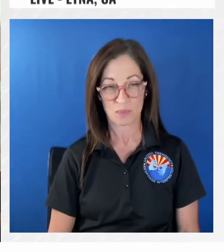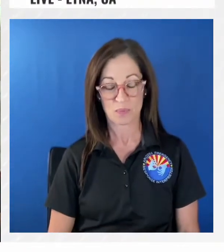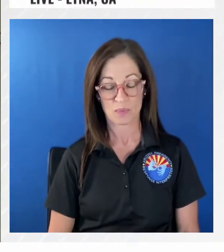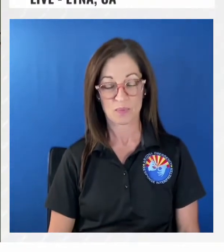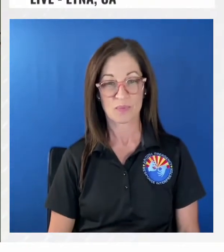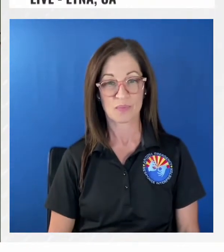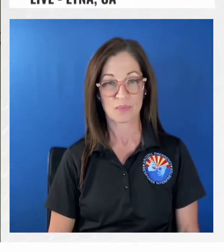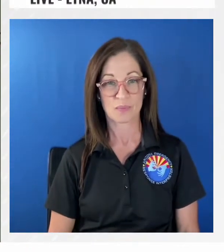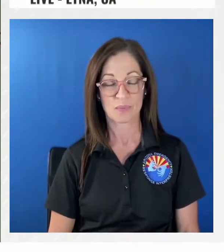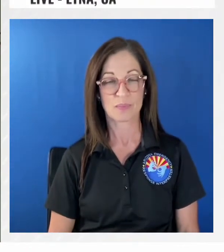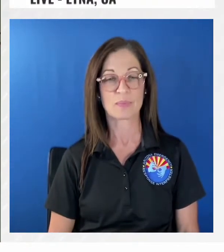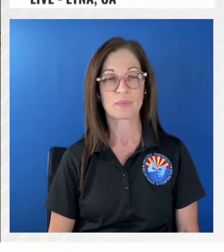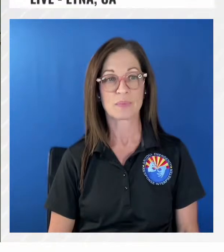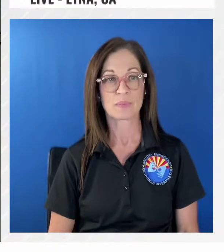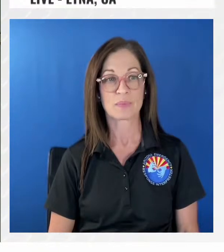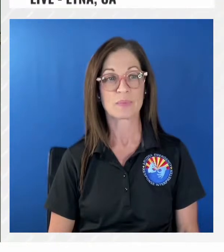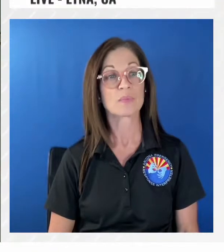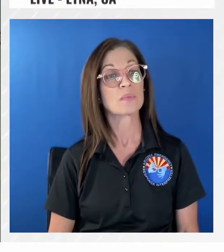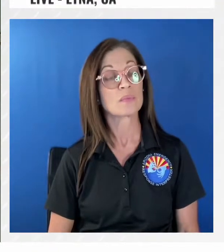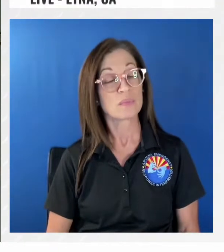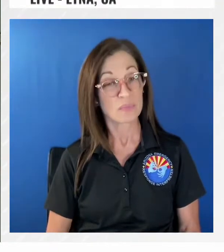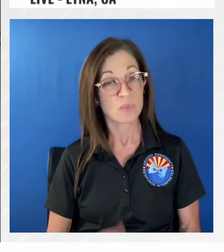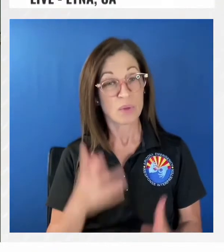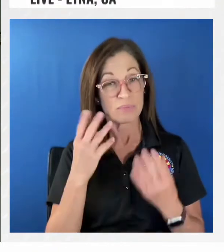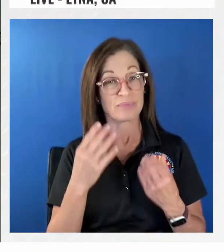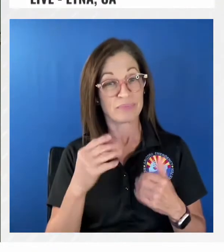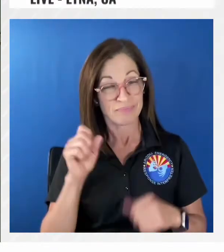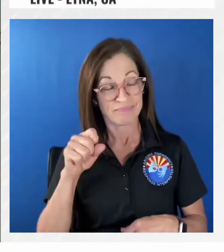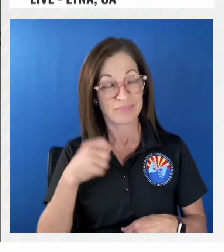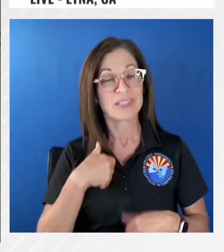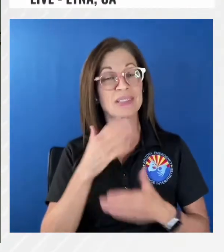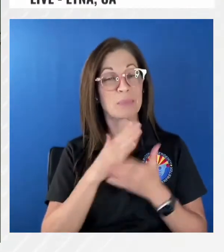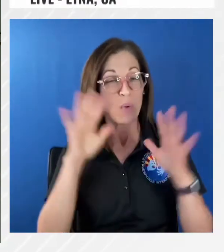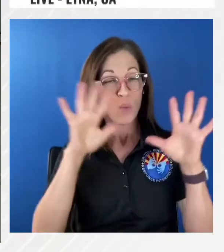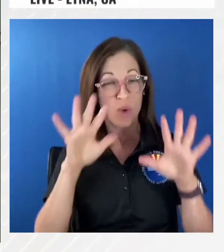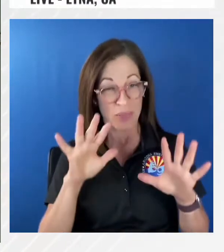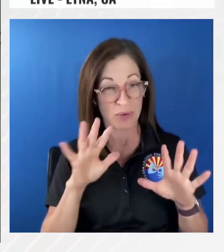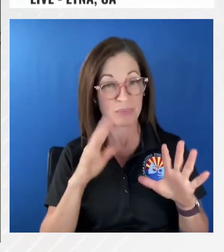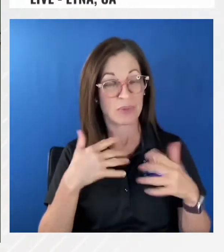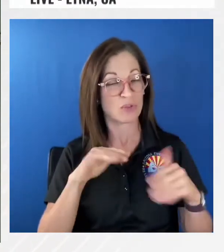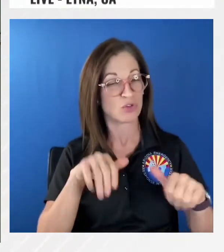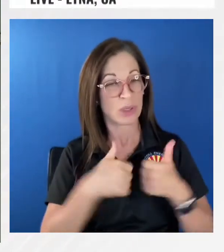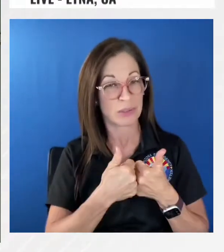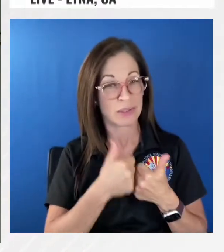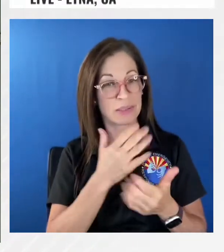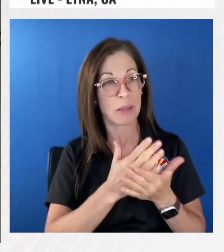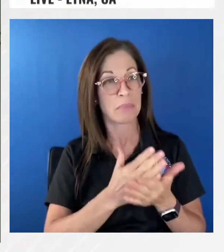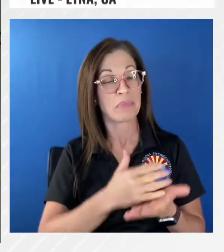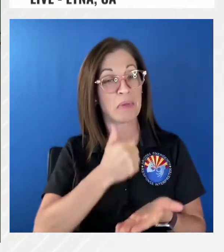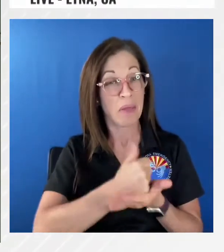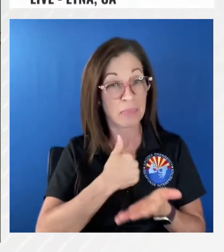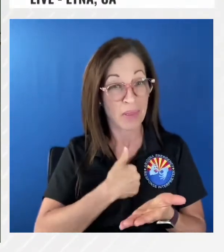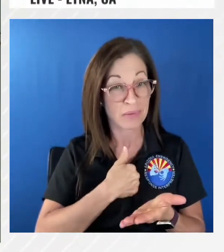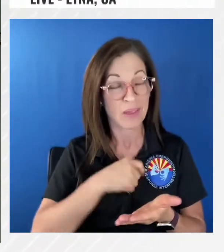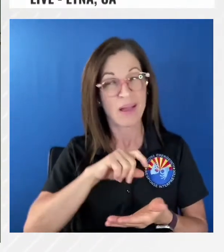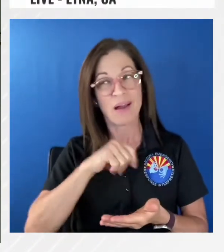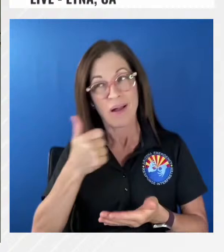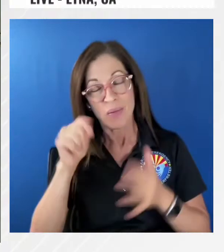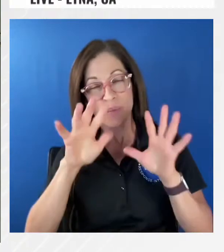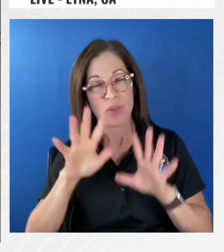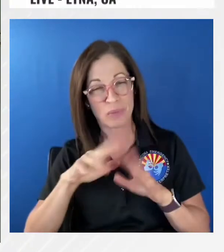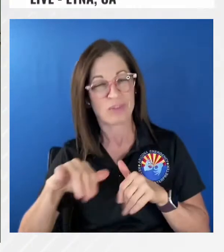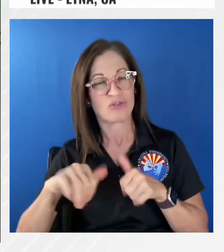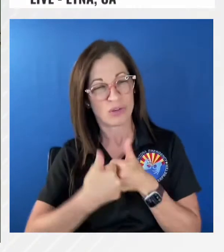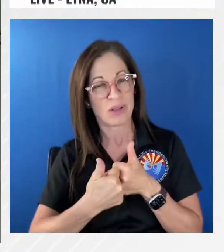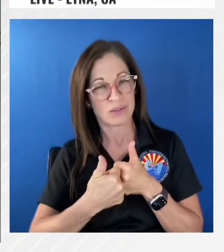is we've had some challenging weather, both favorable for us and that has challenges. But it's important to remember we